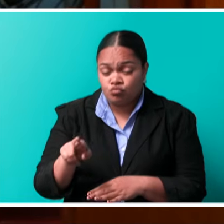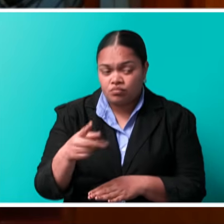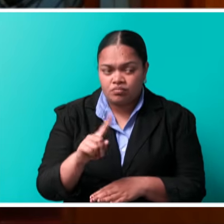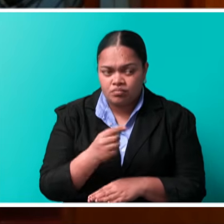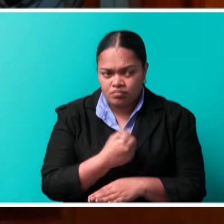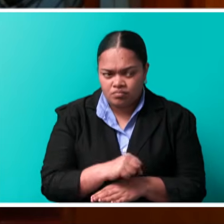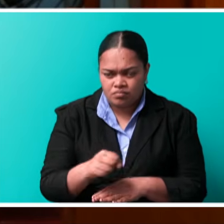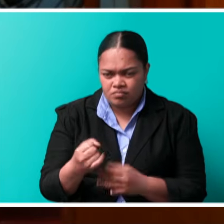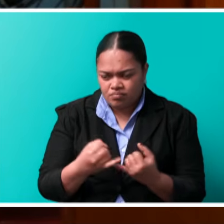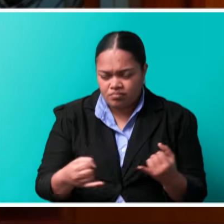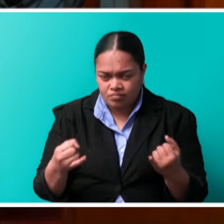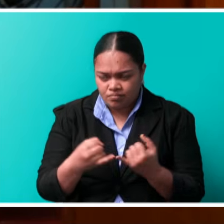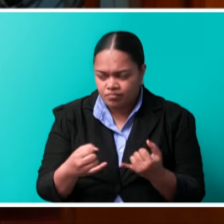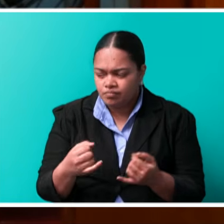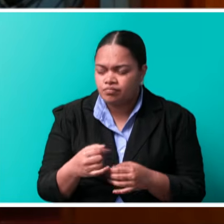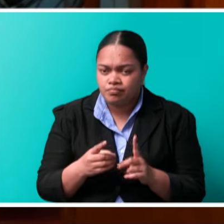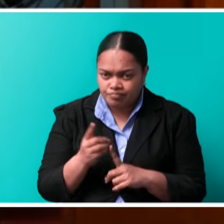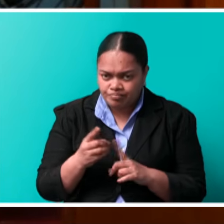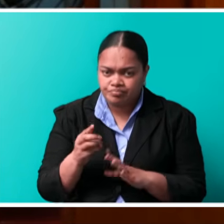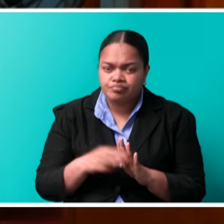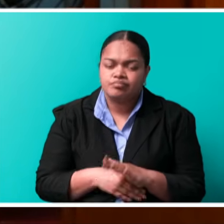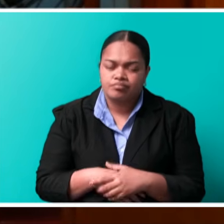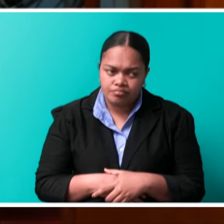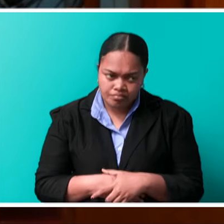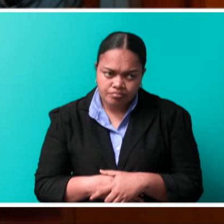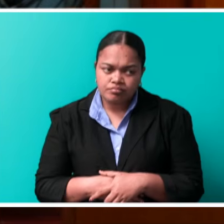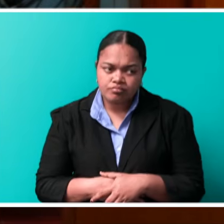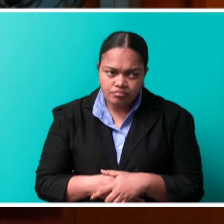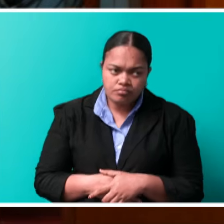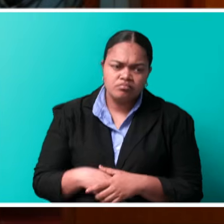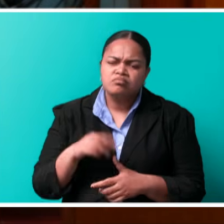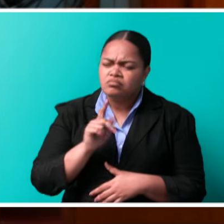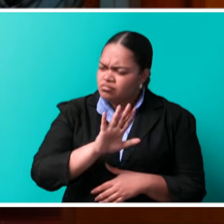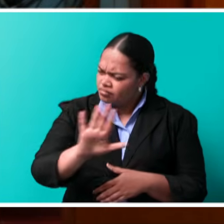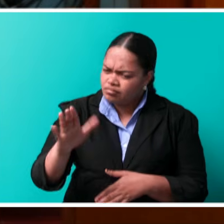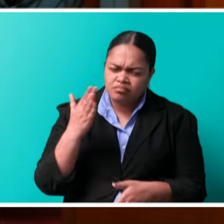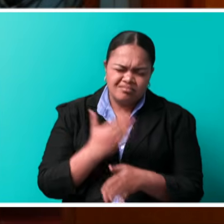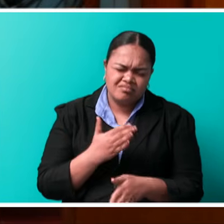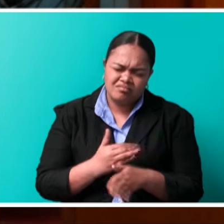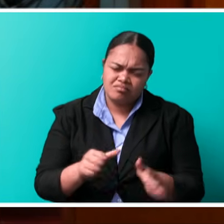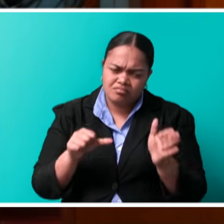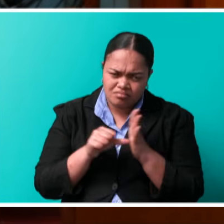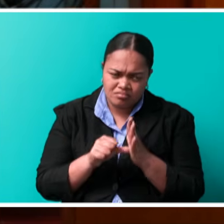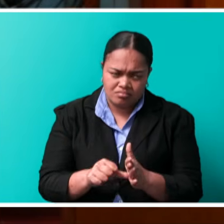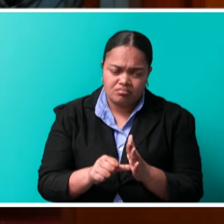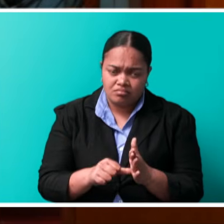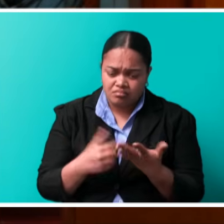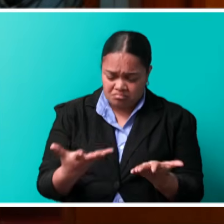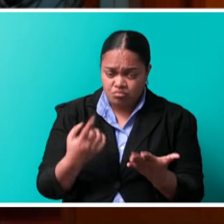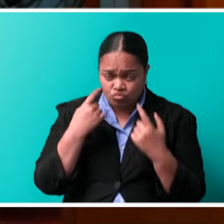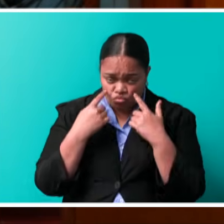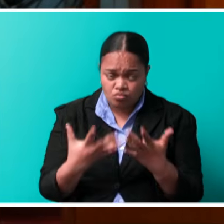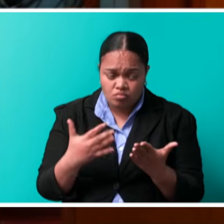and Maritime Development, Rural Area Development also, for their efforts, recently highlighted